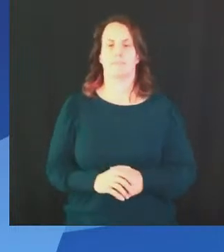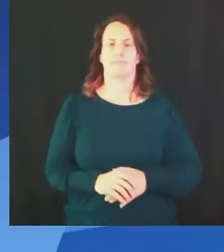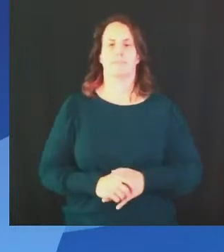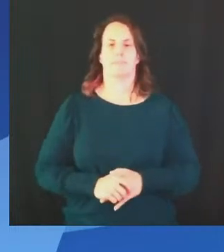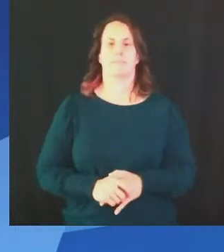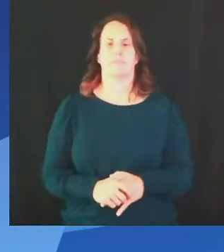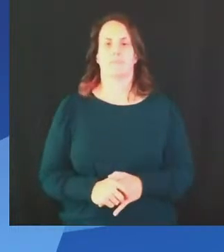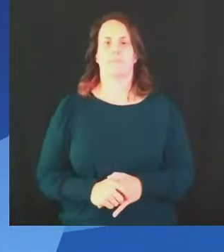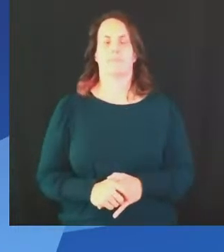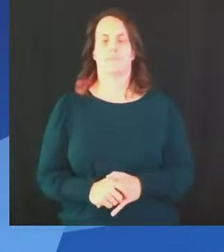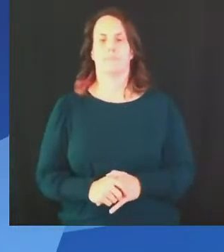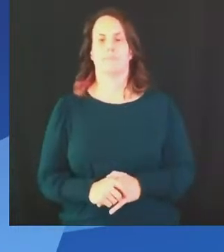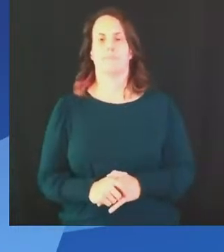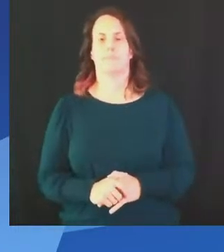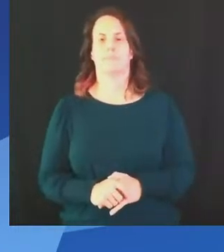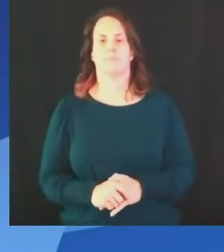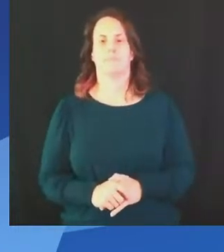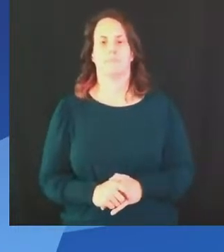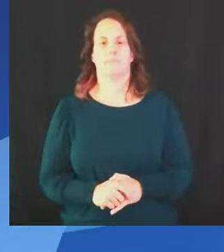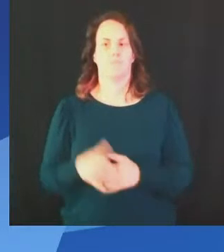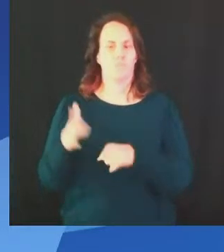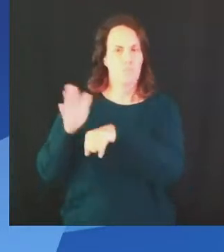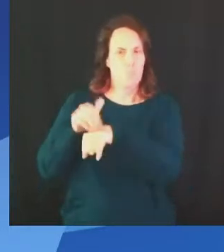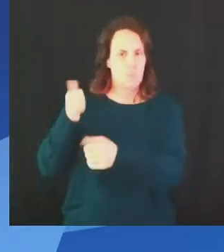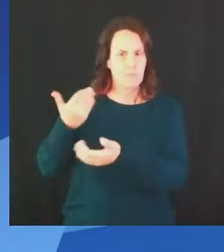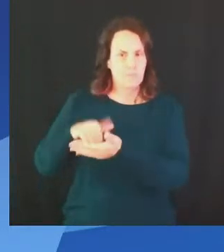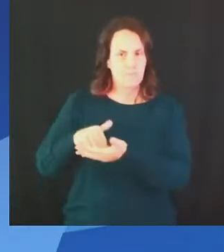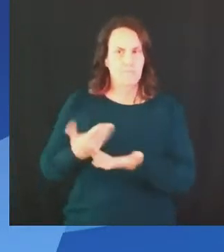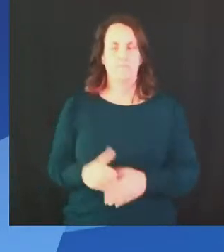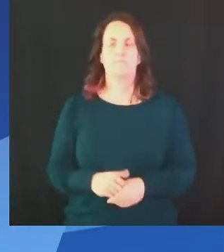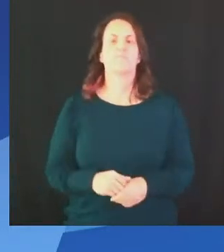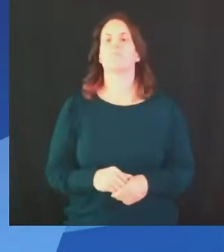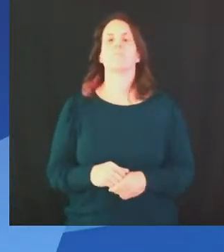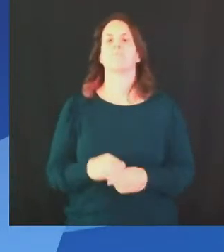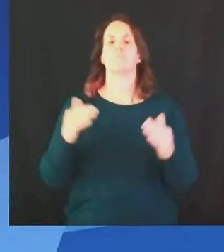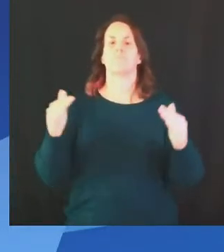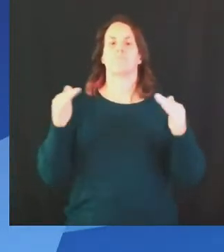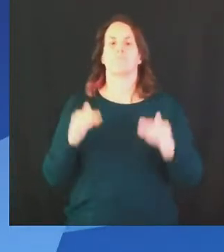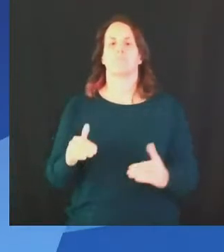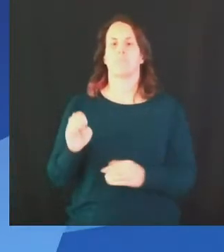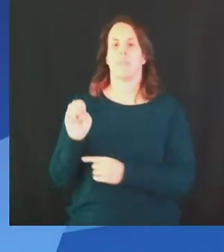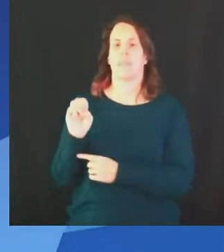Okay, we'll move on then to Evan Peterson from Fox 6 in Milwaukee. Evan?